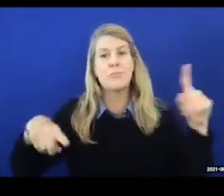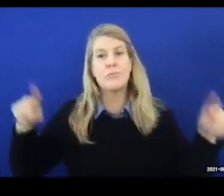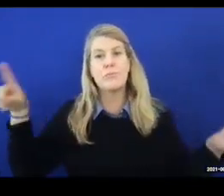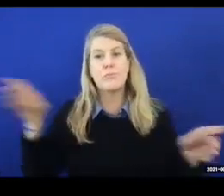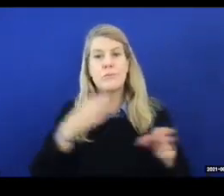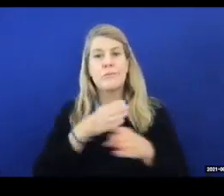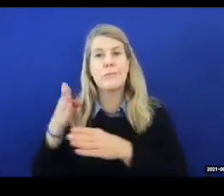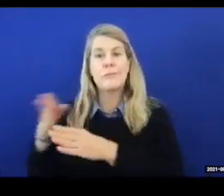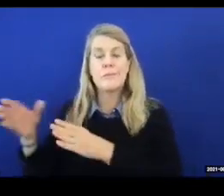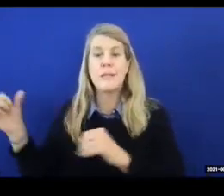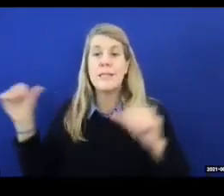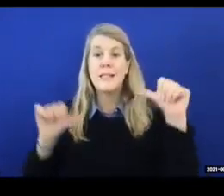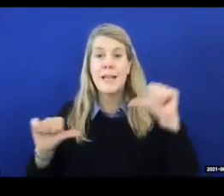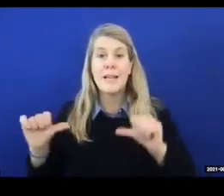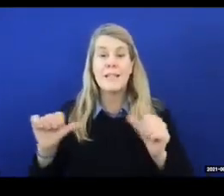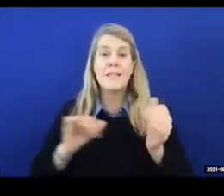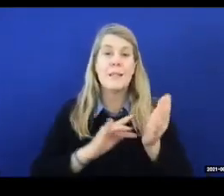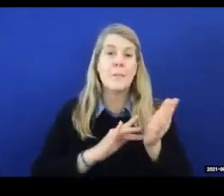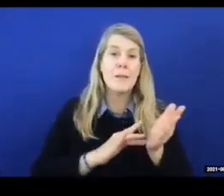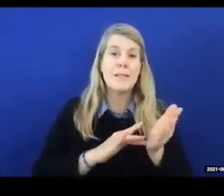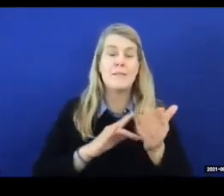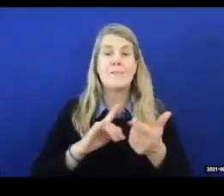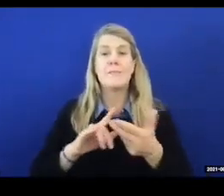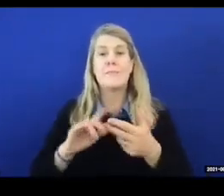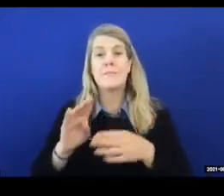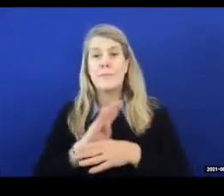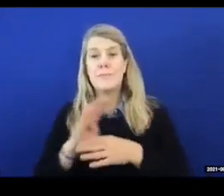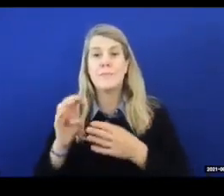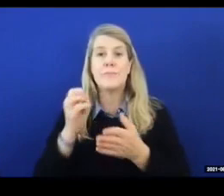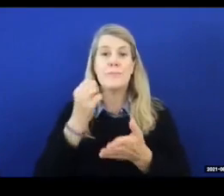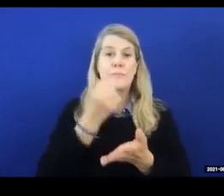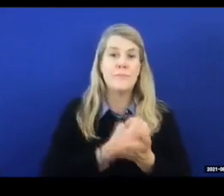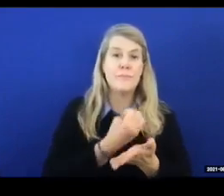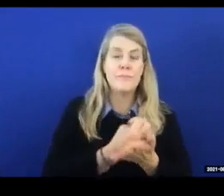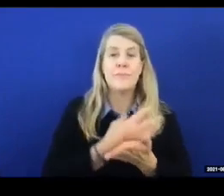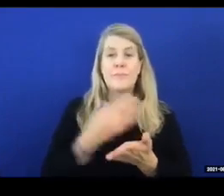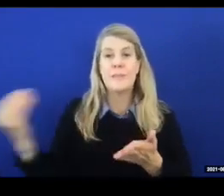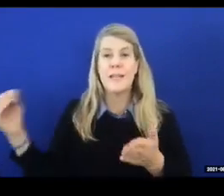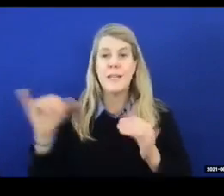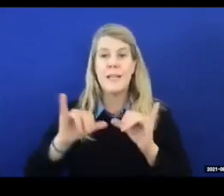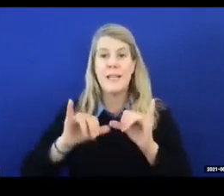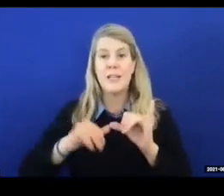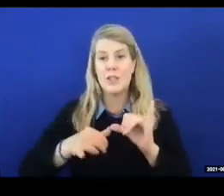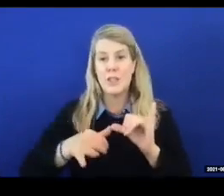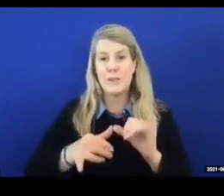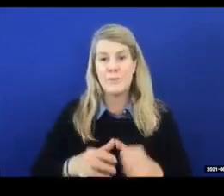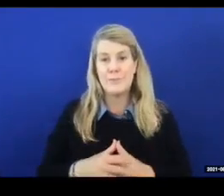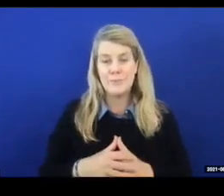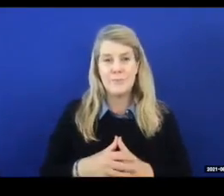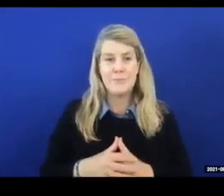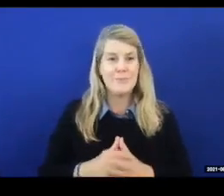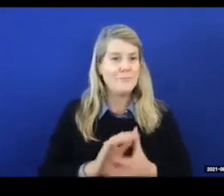of fields, including science, medicine, business, economics, and engineering.